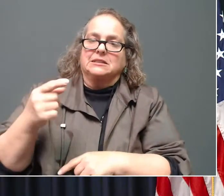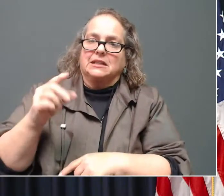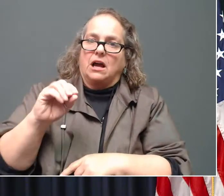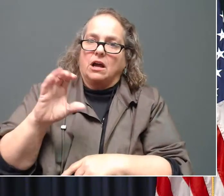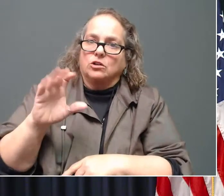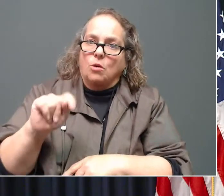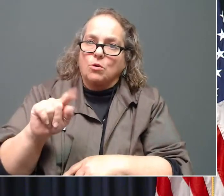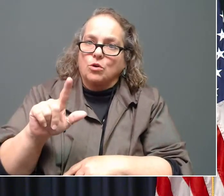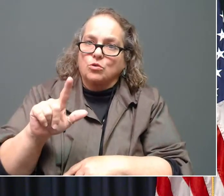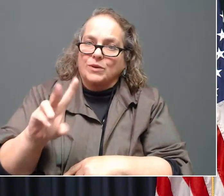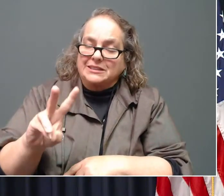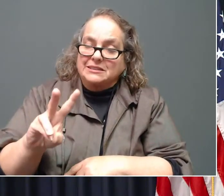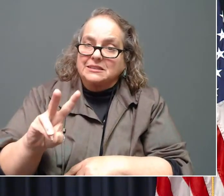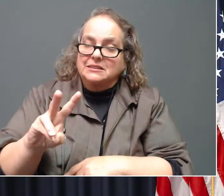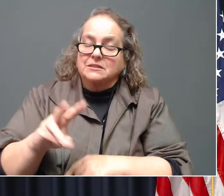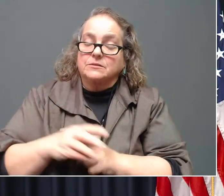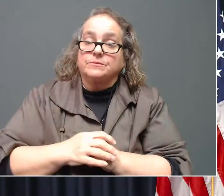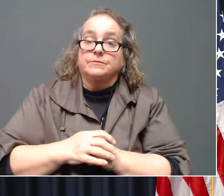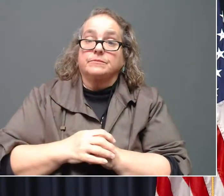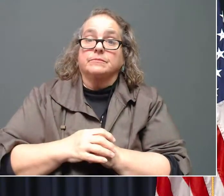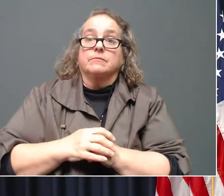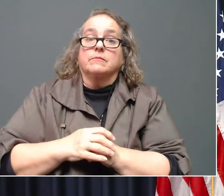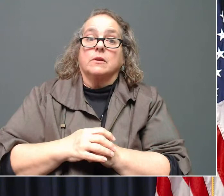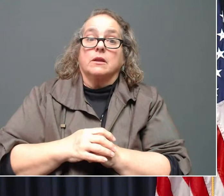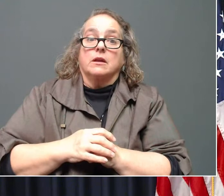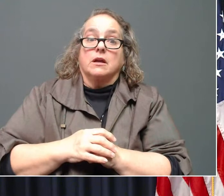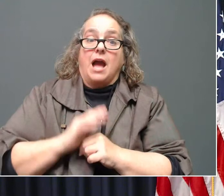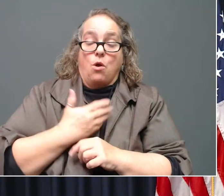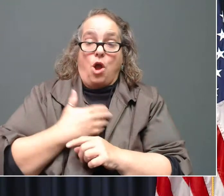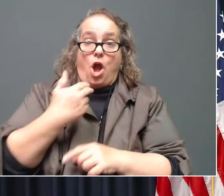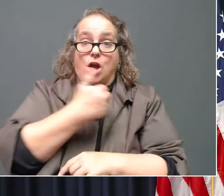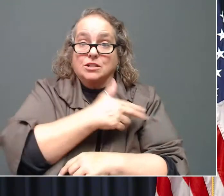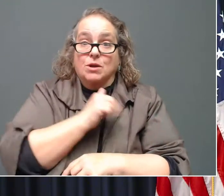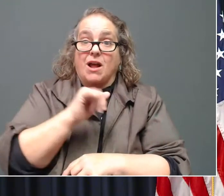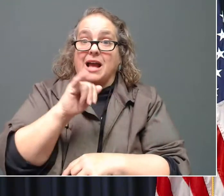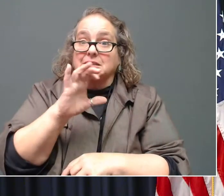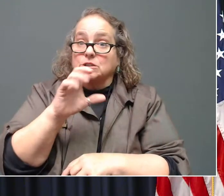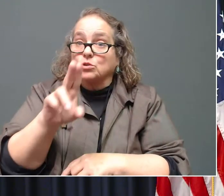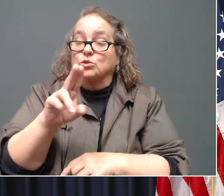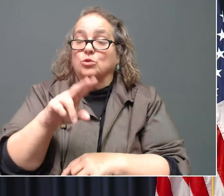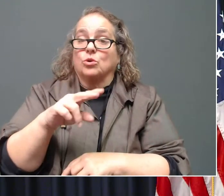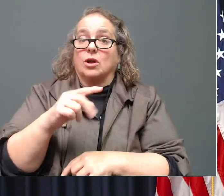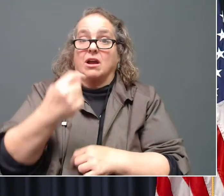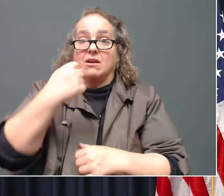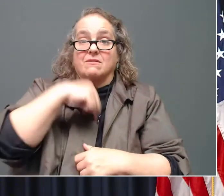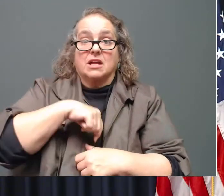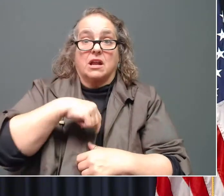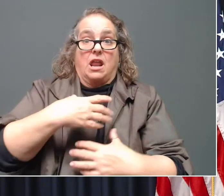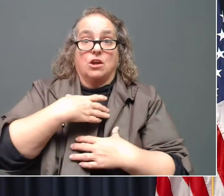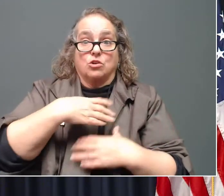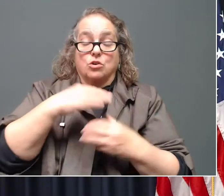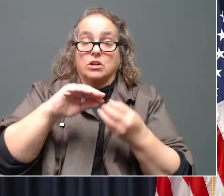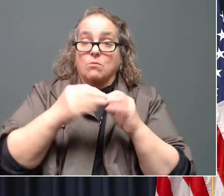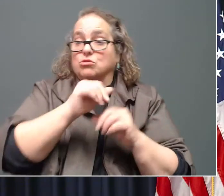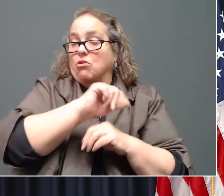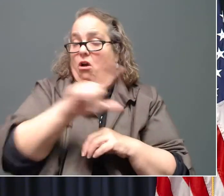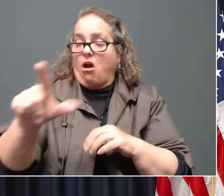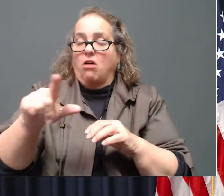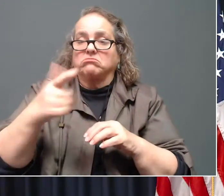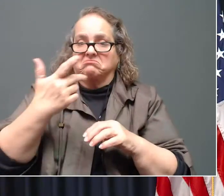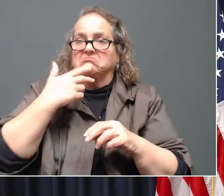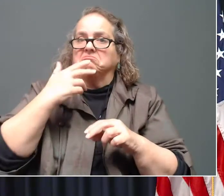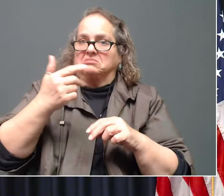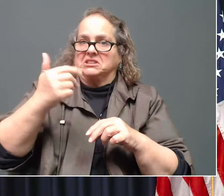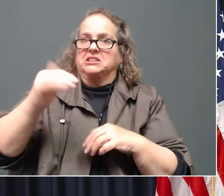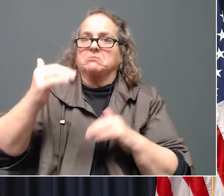26th. Our hospitalization, ICU, ventilator numbers all down and or staying right about